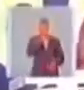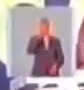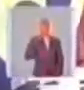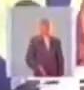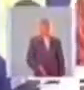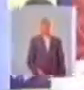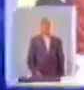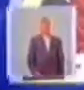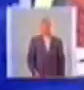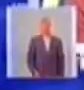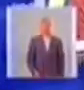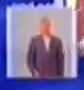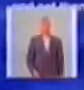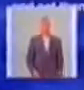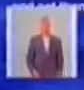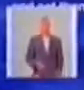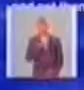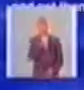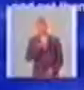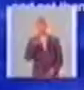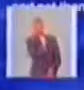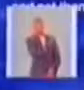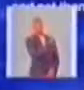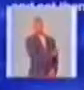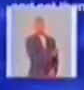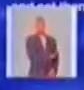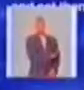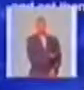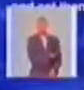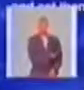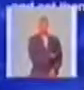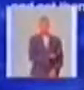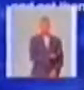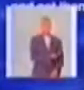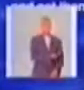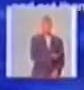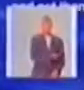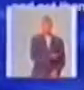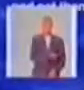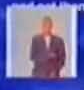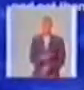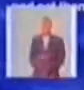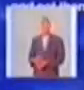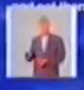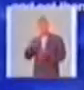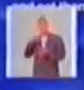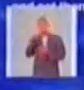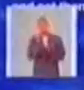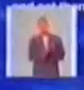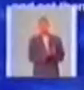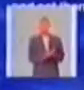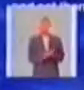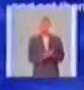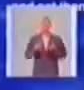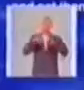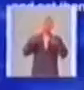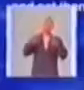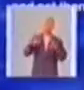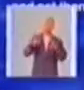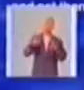the anyway. Verse number 11. Nehemiah chapter 13. I say. So